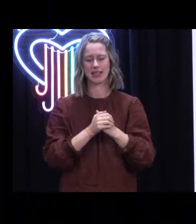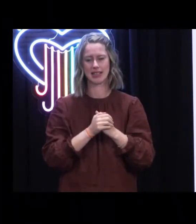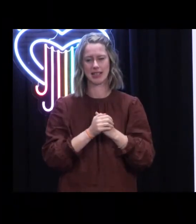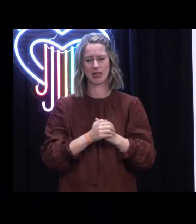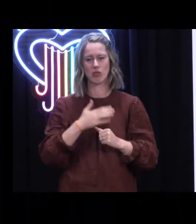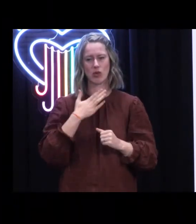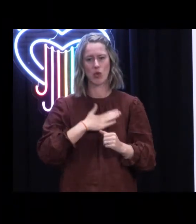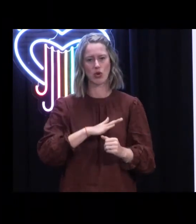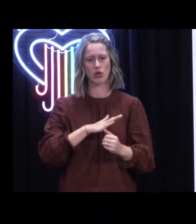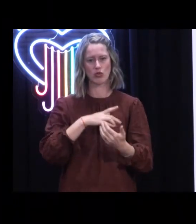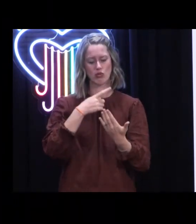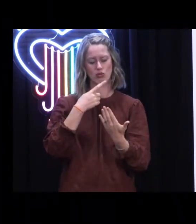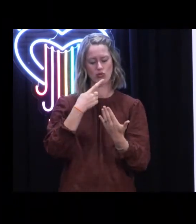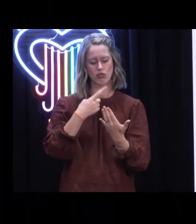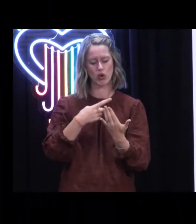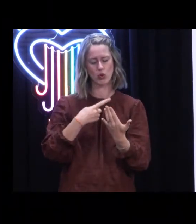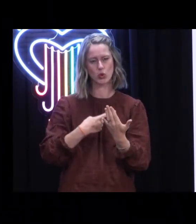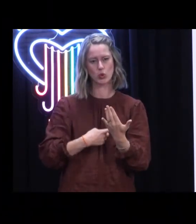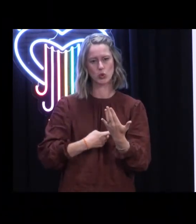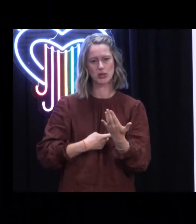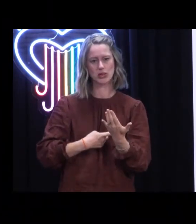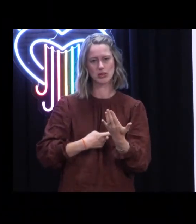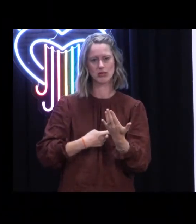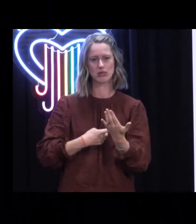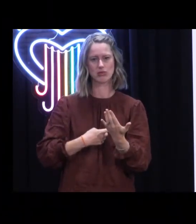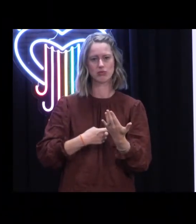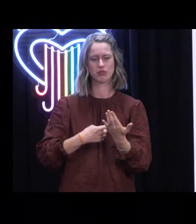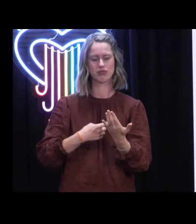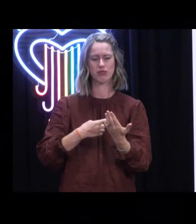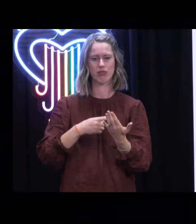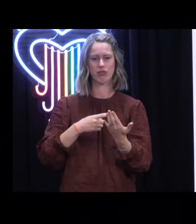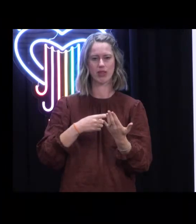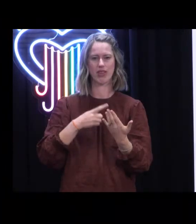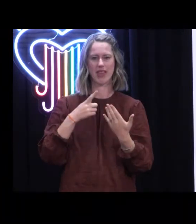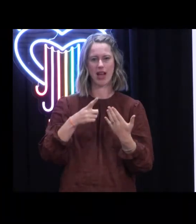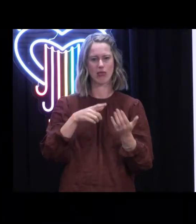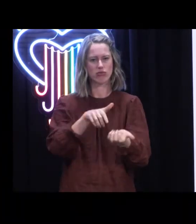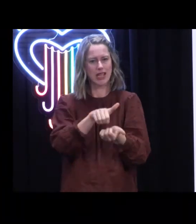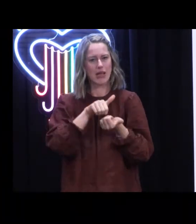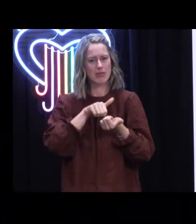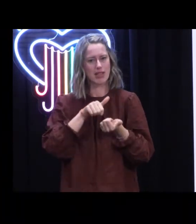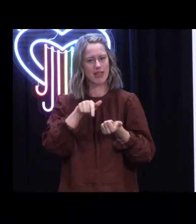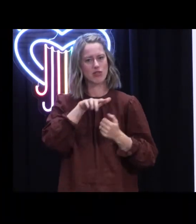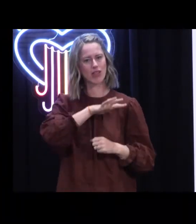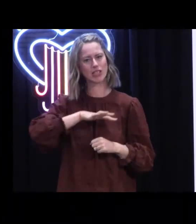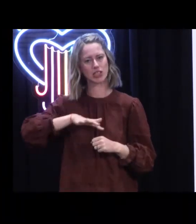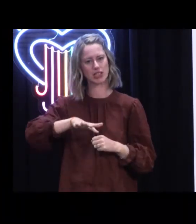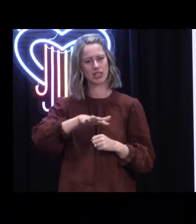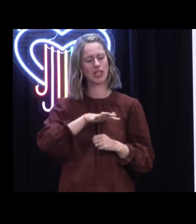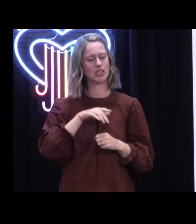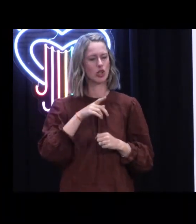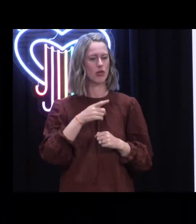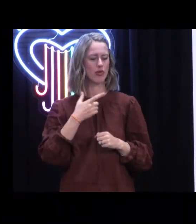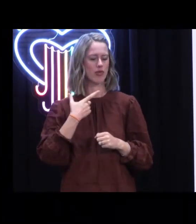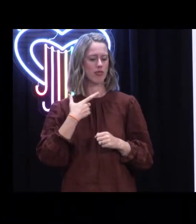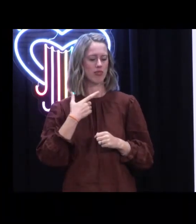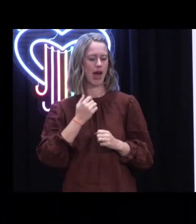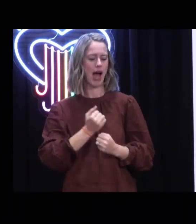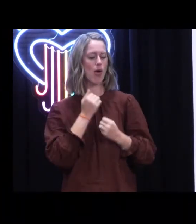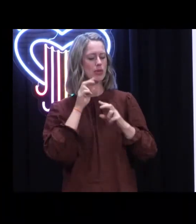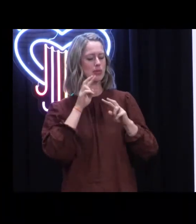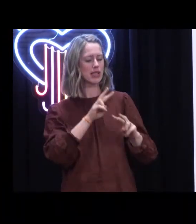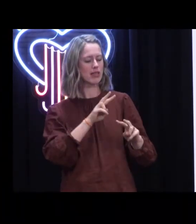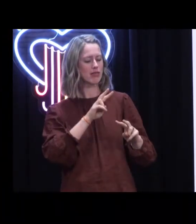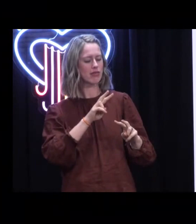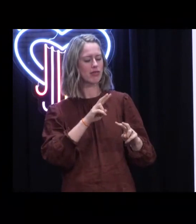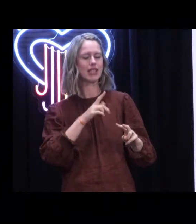a rules-based order that is preserved in our region. And that is the position we'll come at on all of these